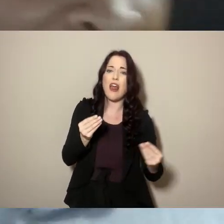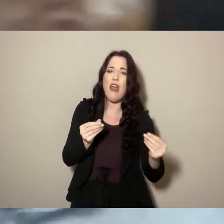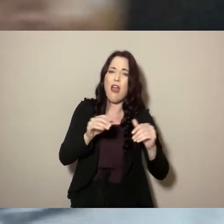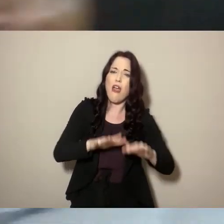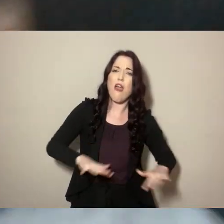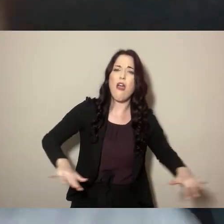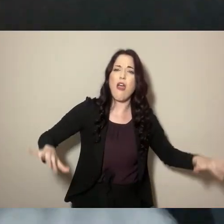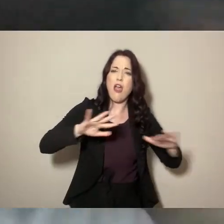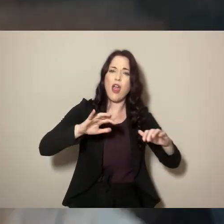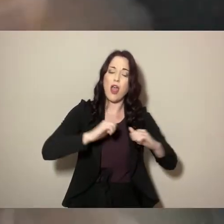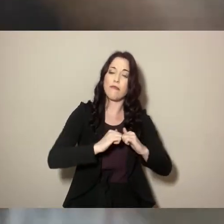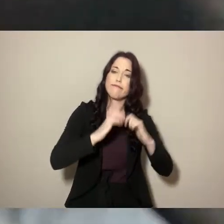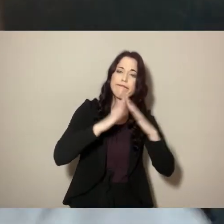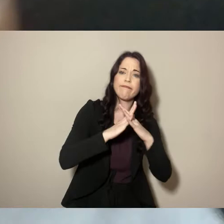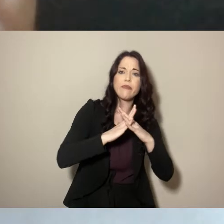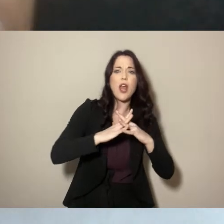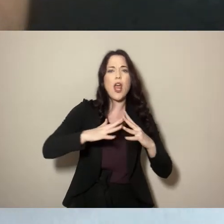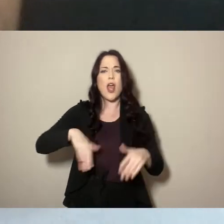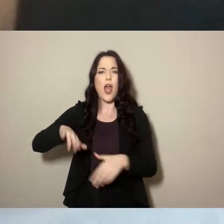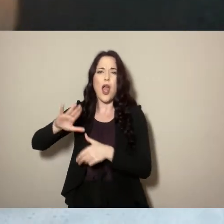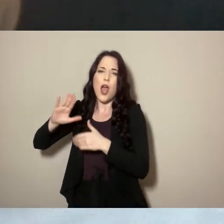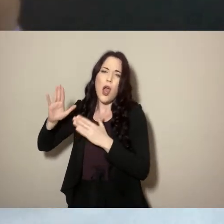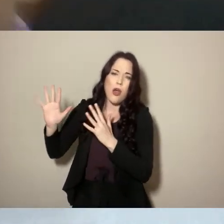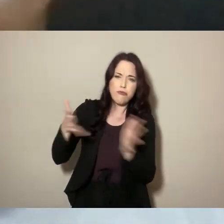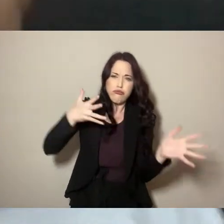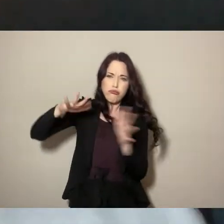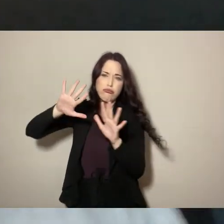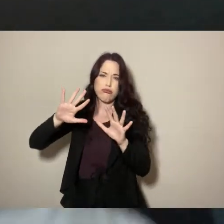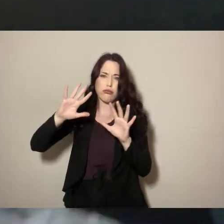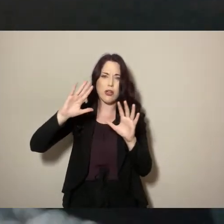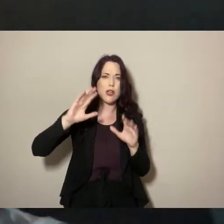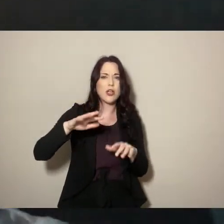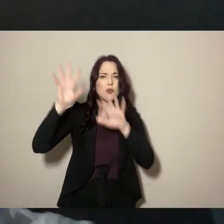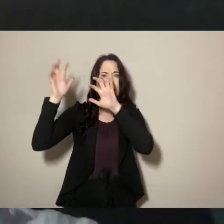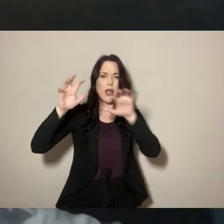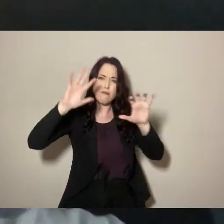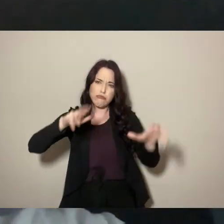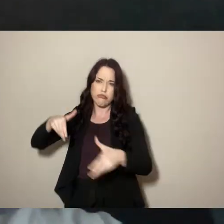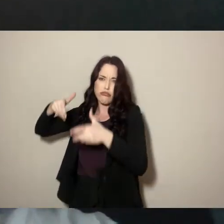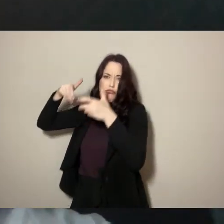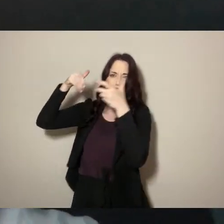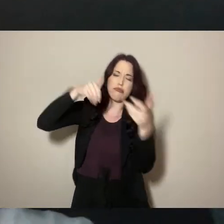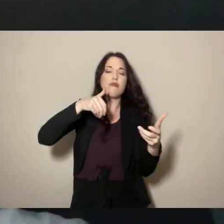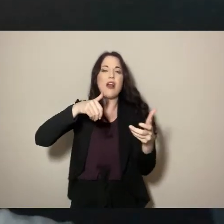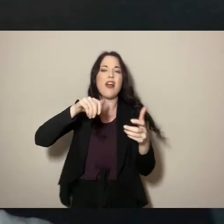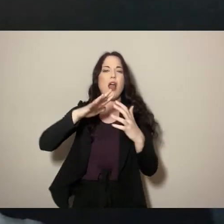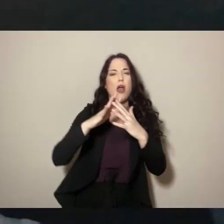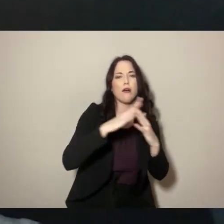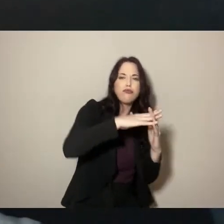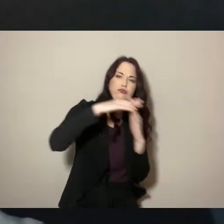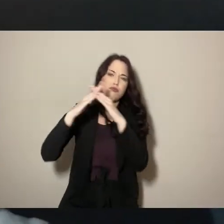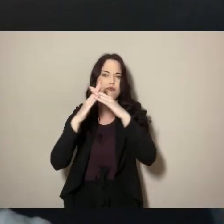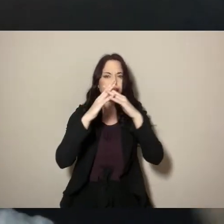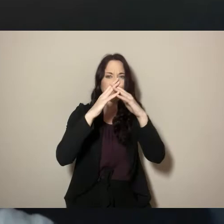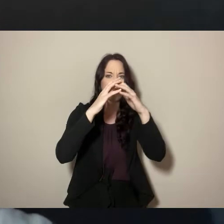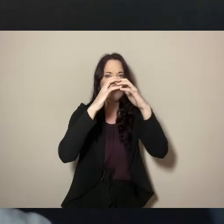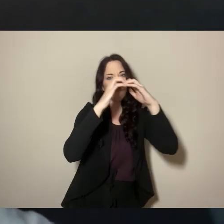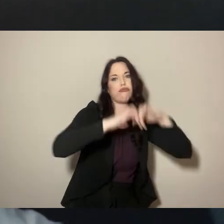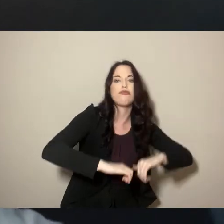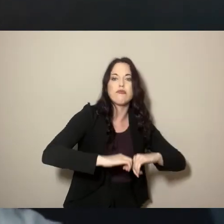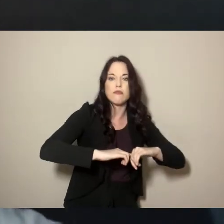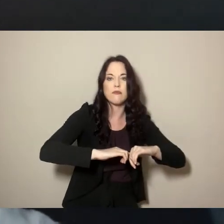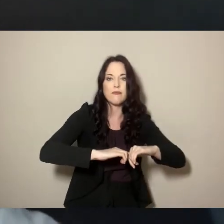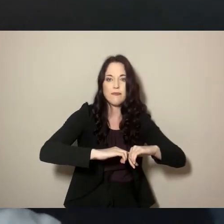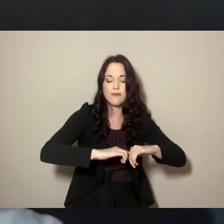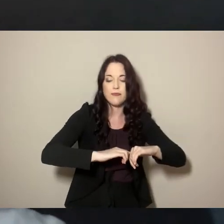torrents came, the winds blew and lashed against the house, and it collapsed